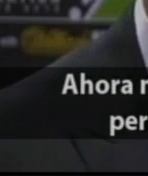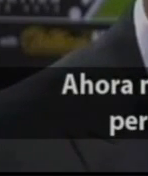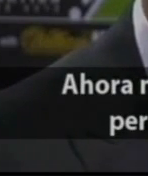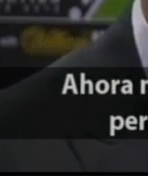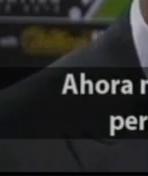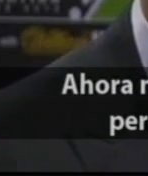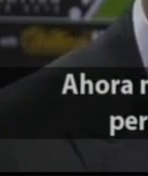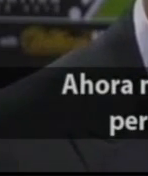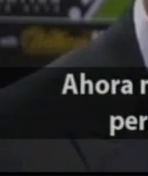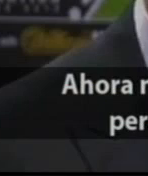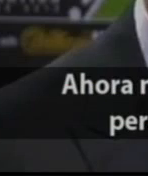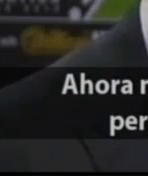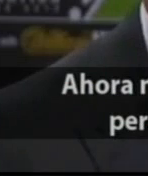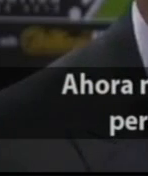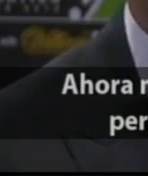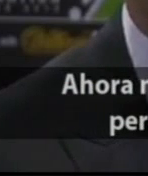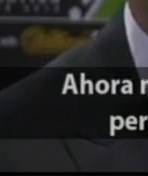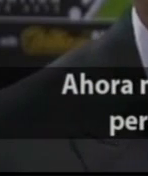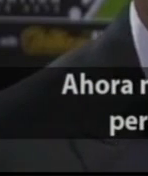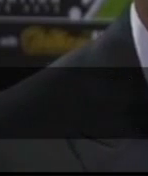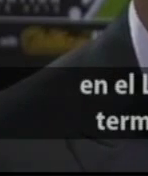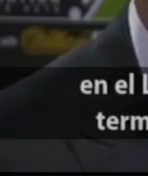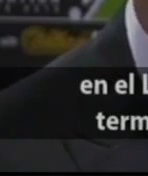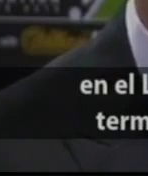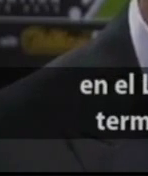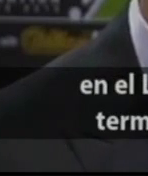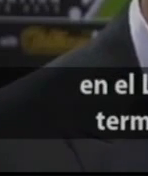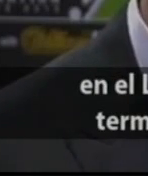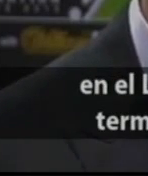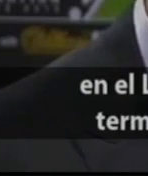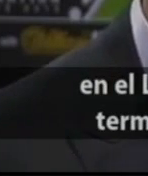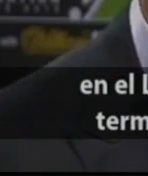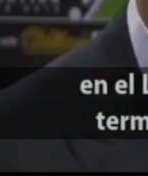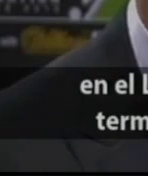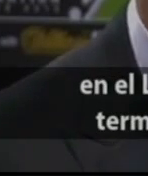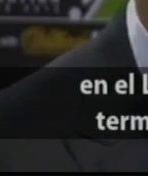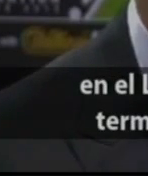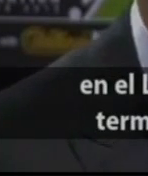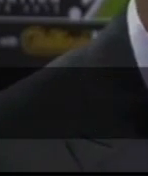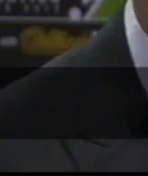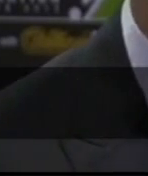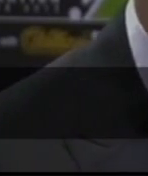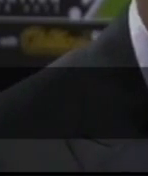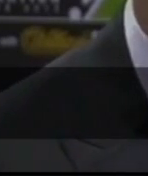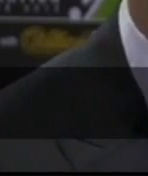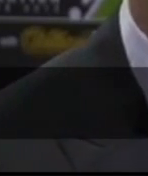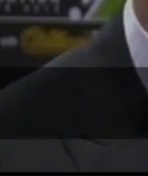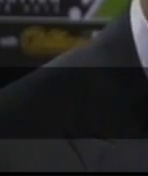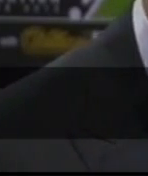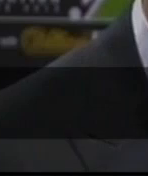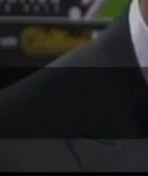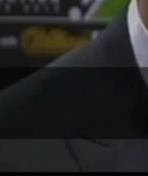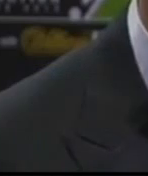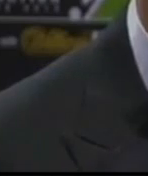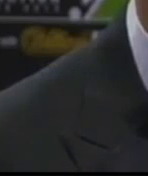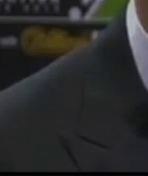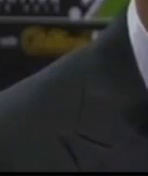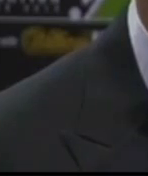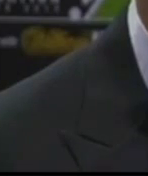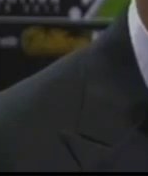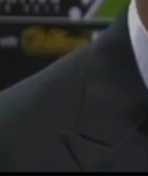and it's unbelievable. And now we concentration in the Liverpool, and maybe when we finish we speak a lot of more.